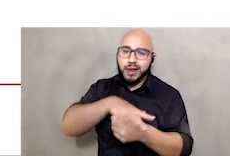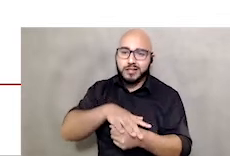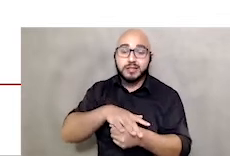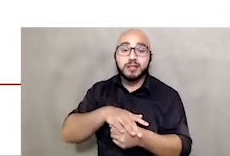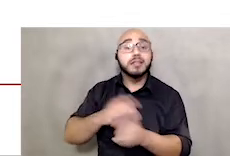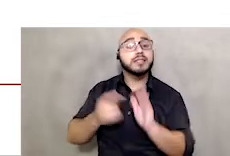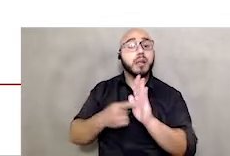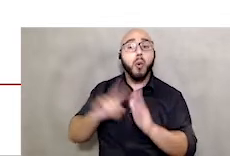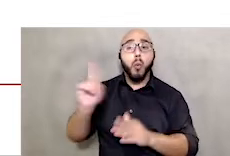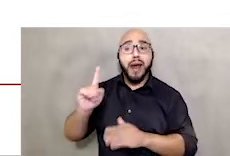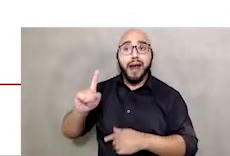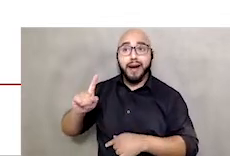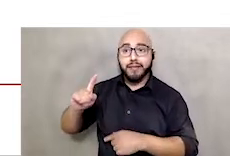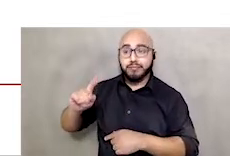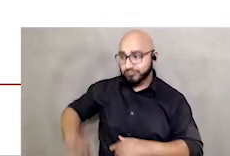now.